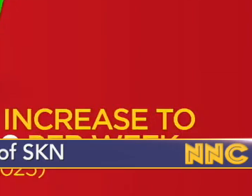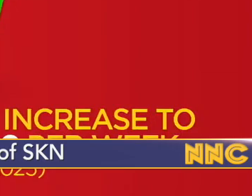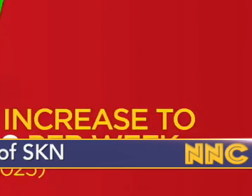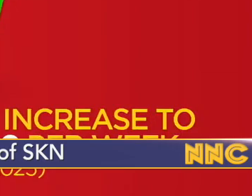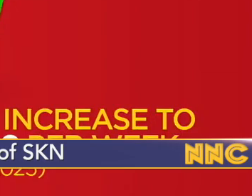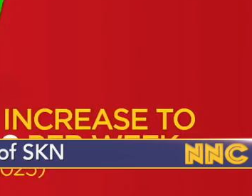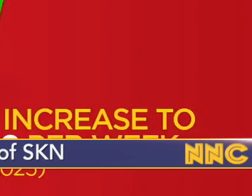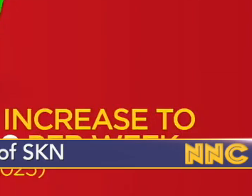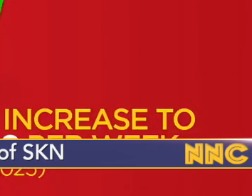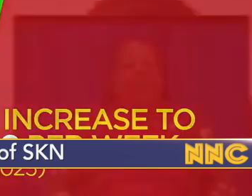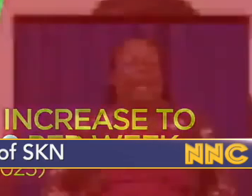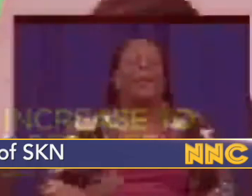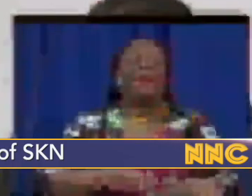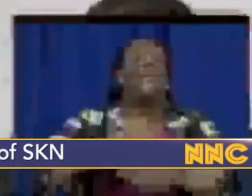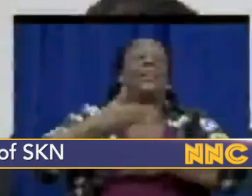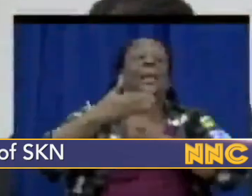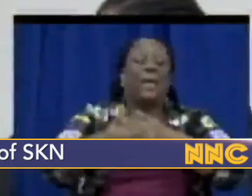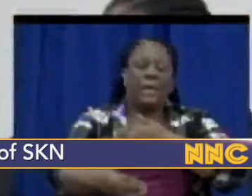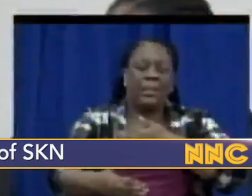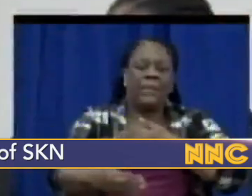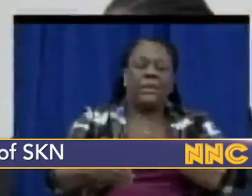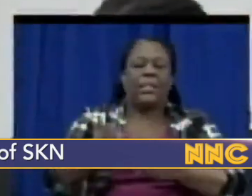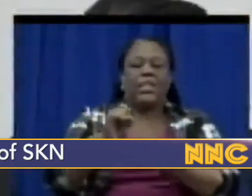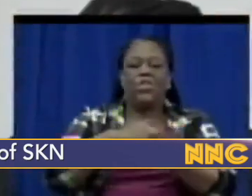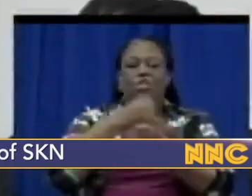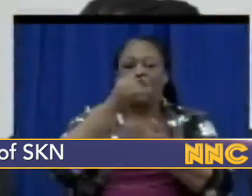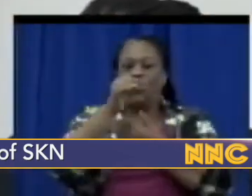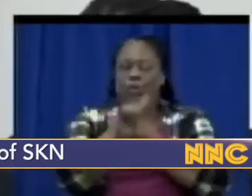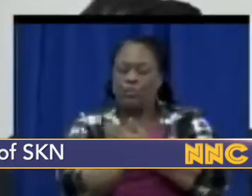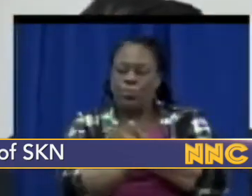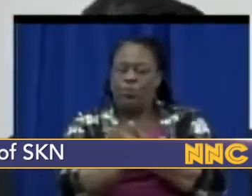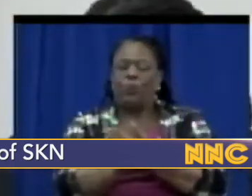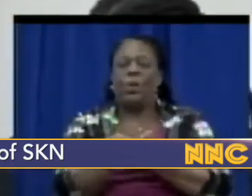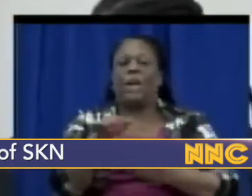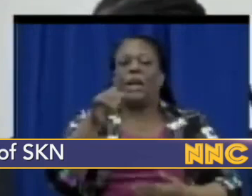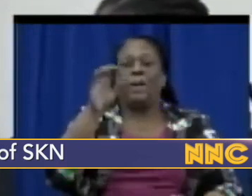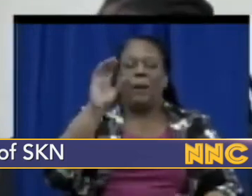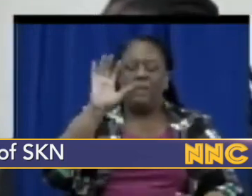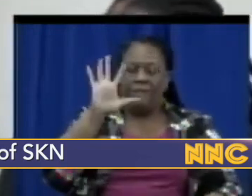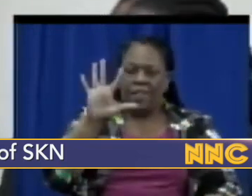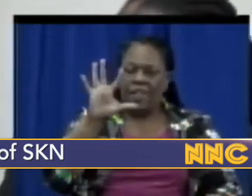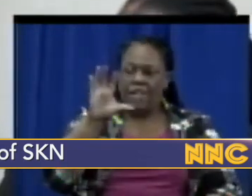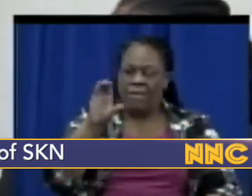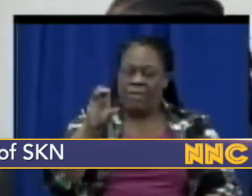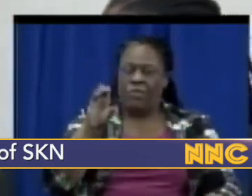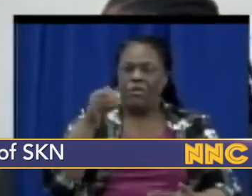later in 2025, up to $500 per week.